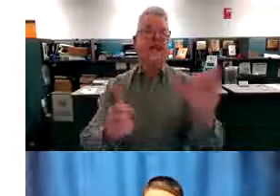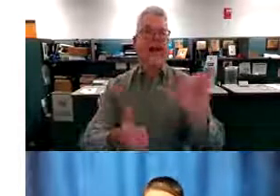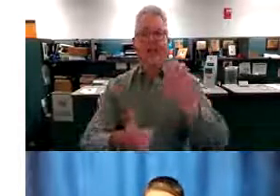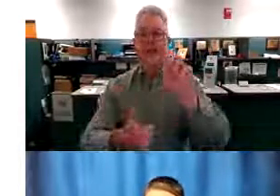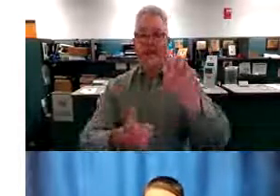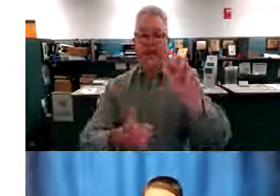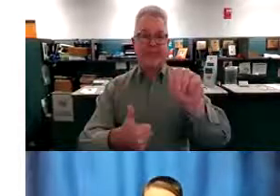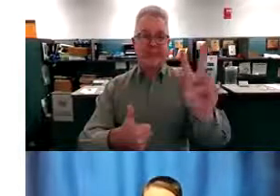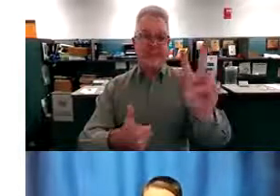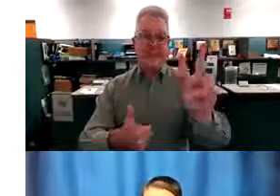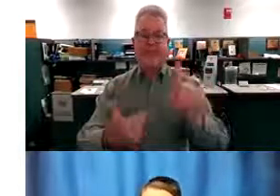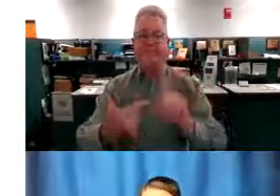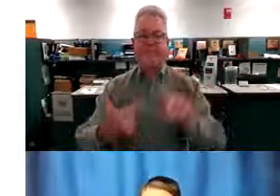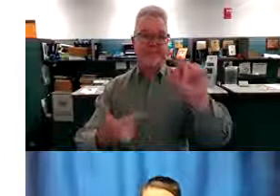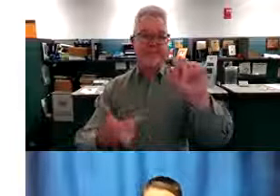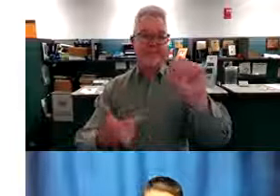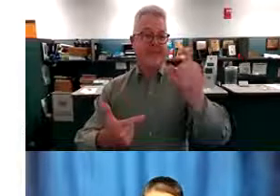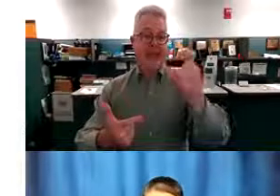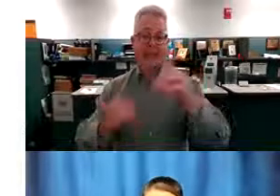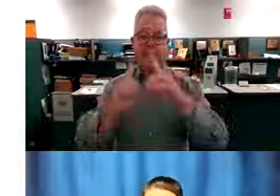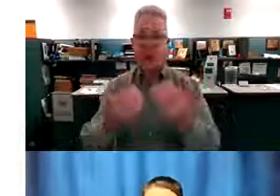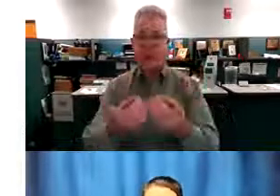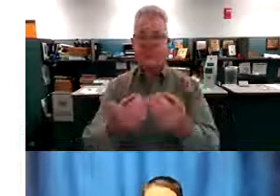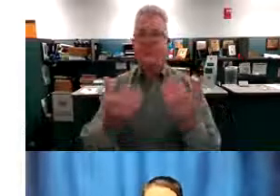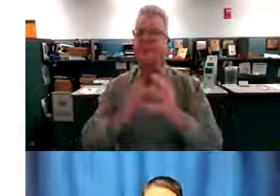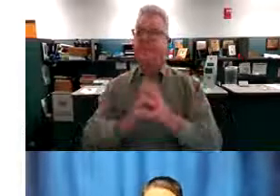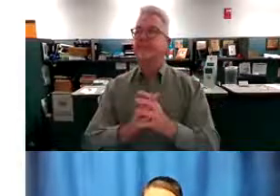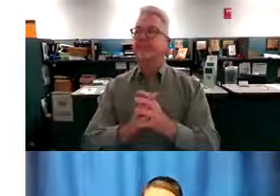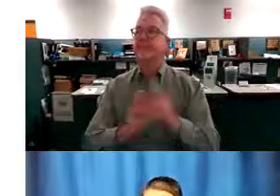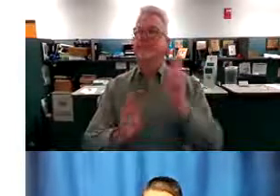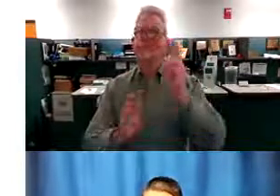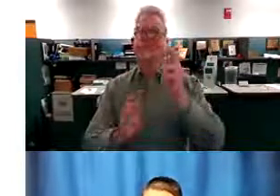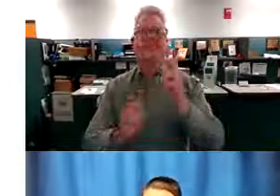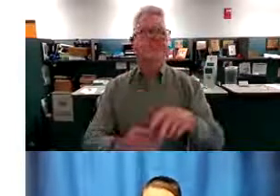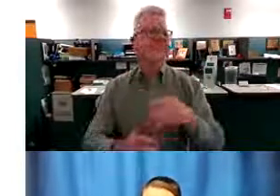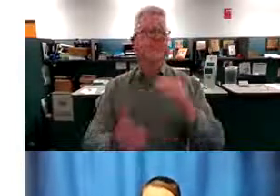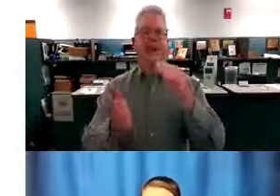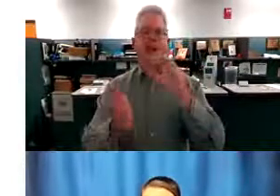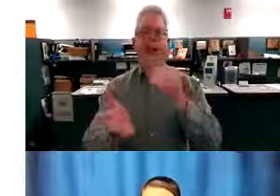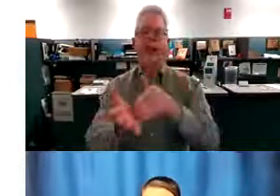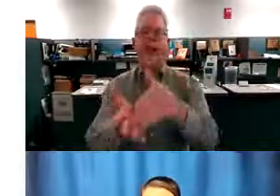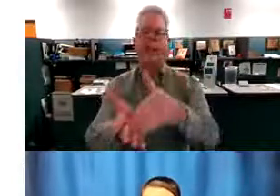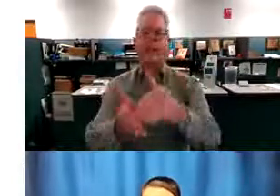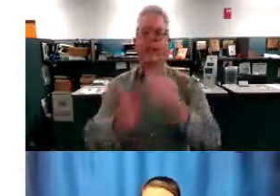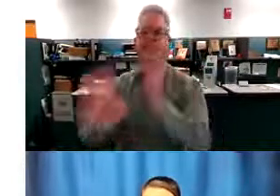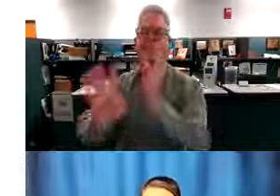state agencies like the DMV, like the tax department,